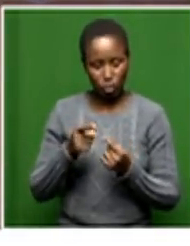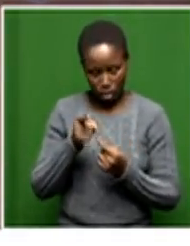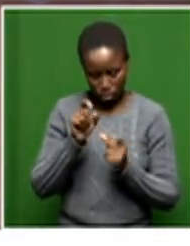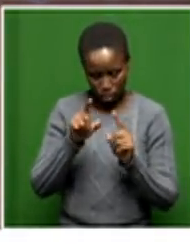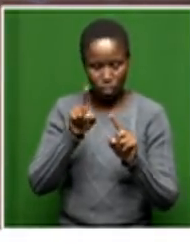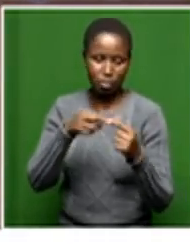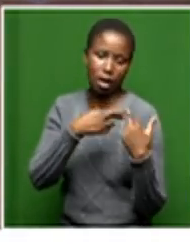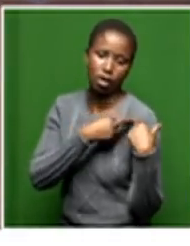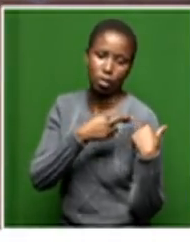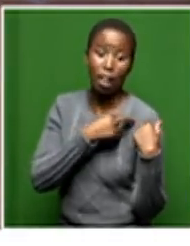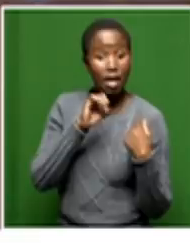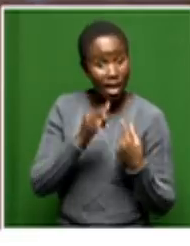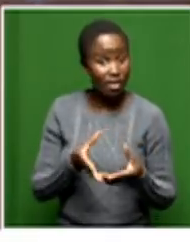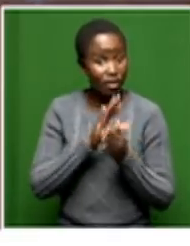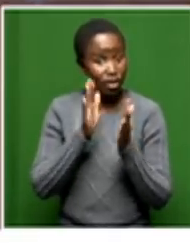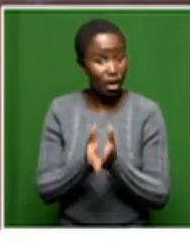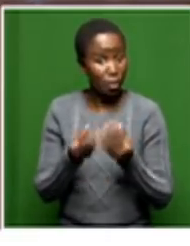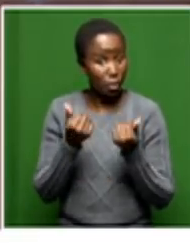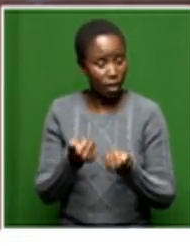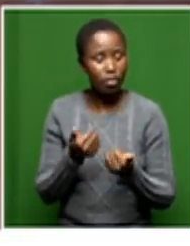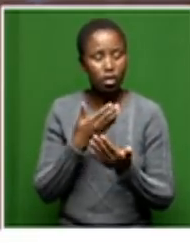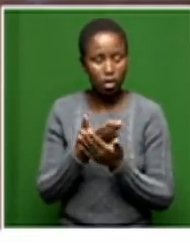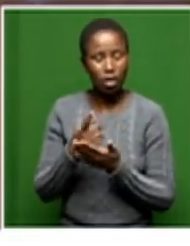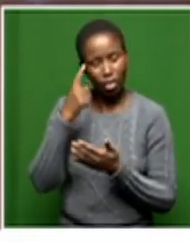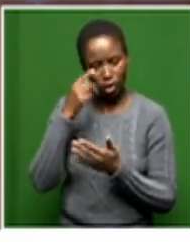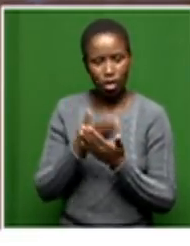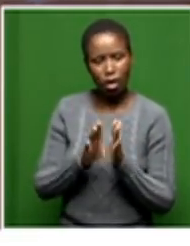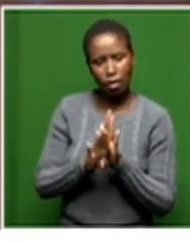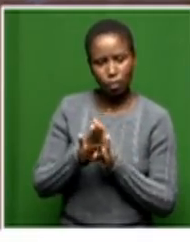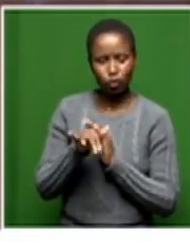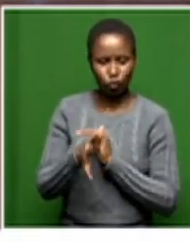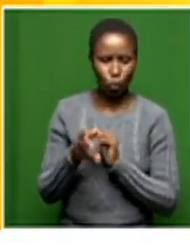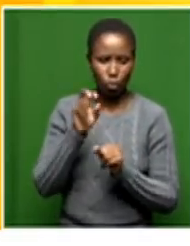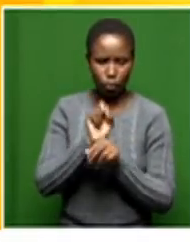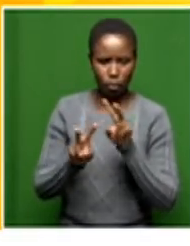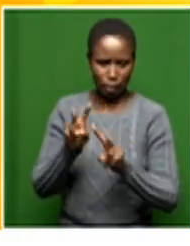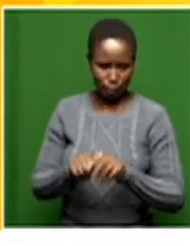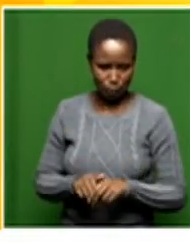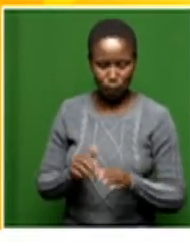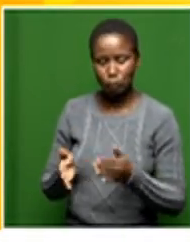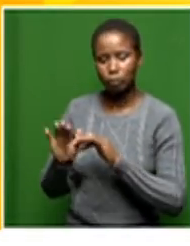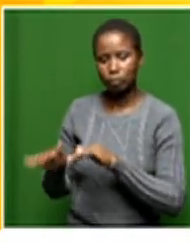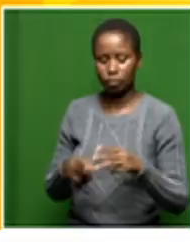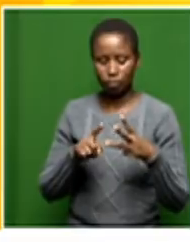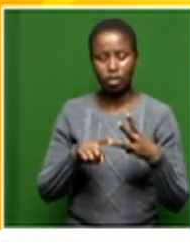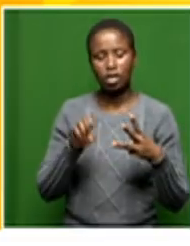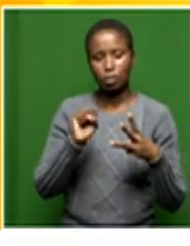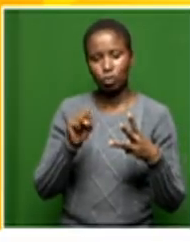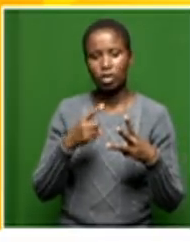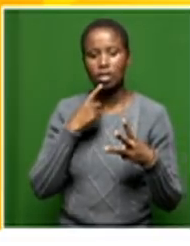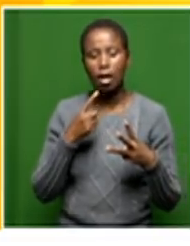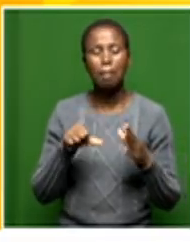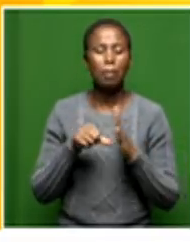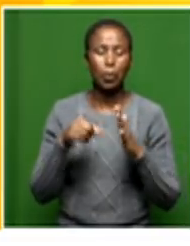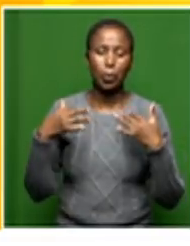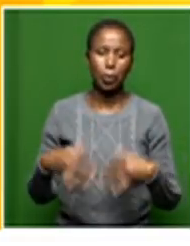If we have that, I think we would improve the oversight. Sibusiso? Well, it's very important that the Parliament